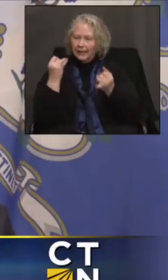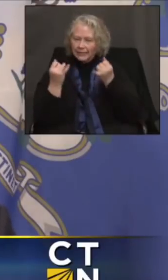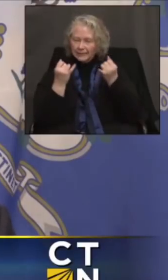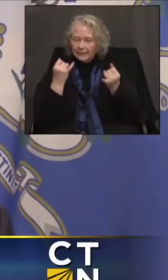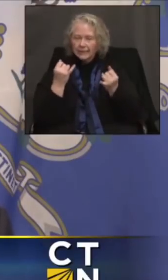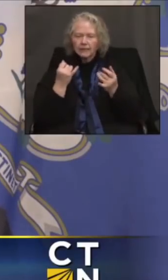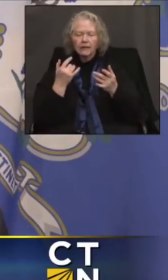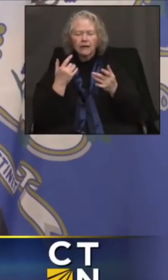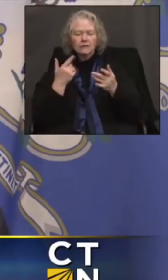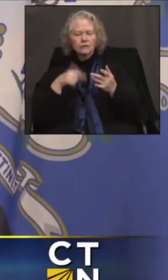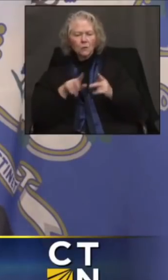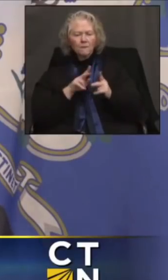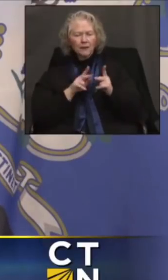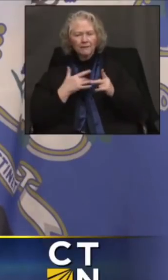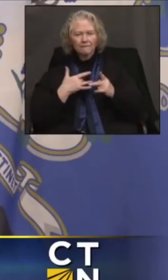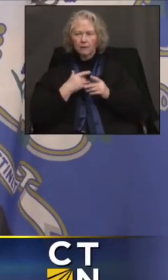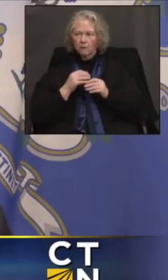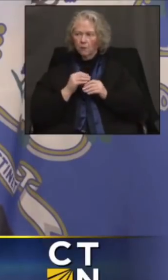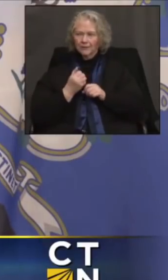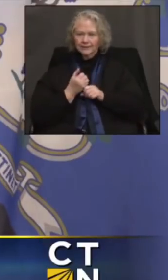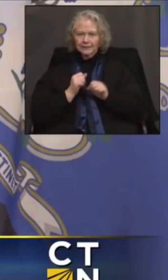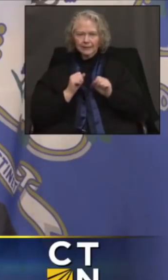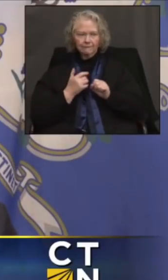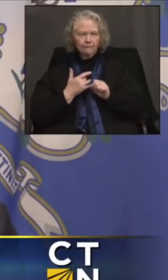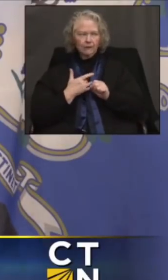consumers confidence that they can come back in safely.